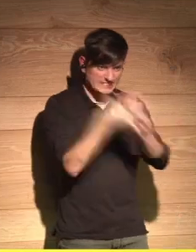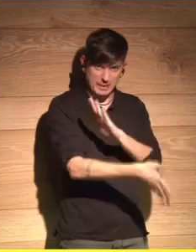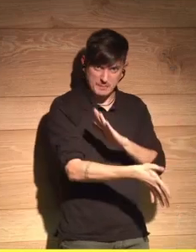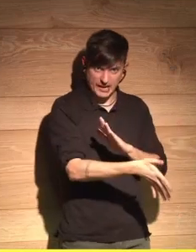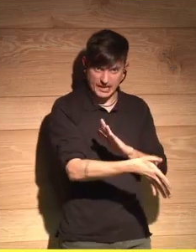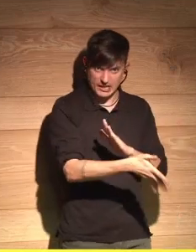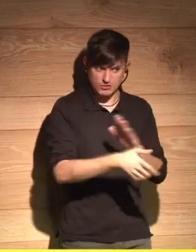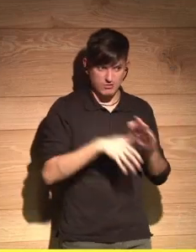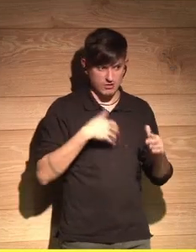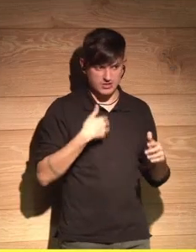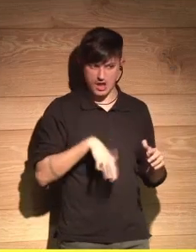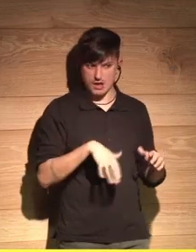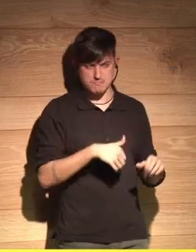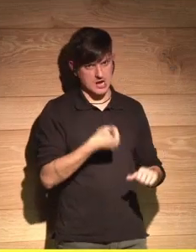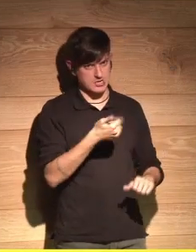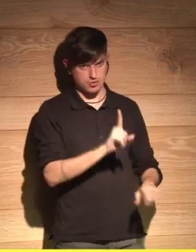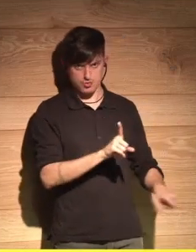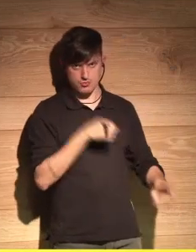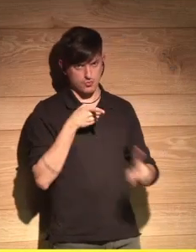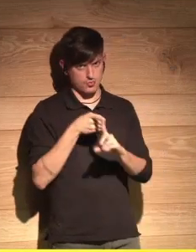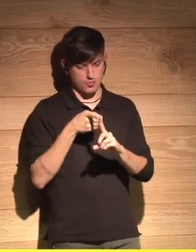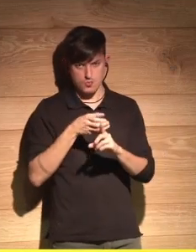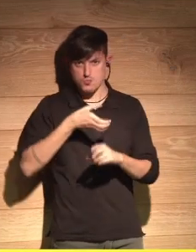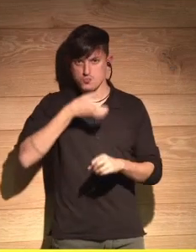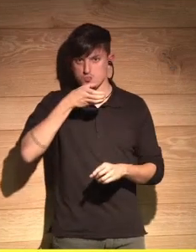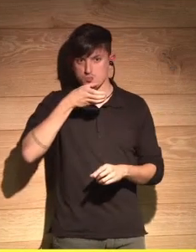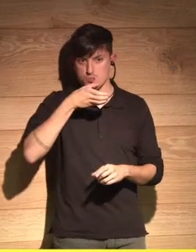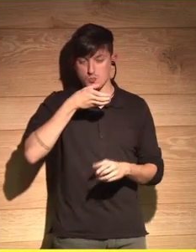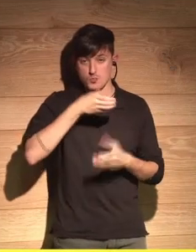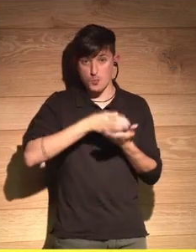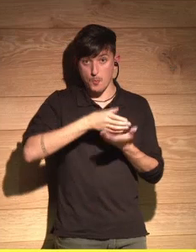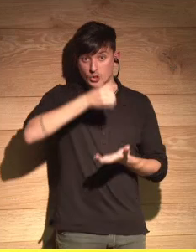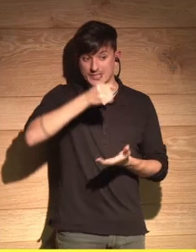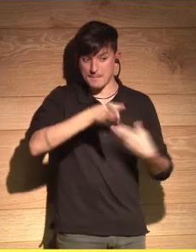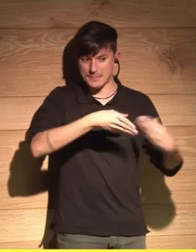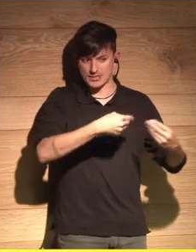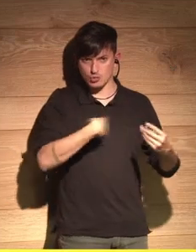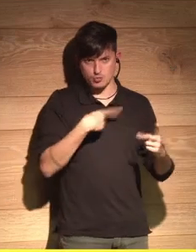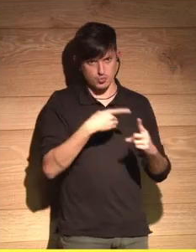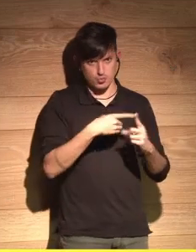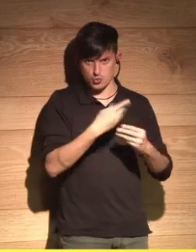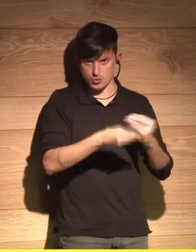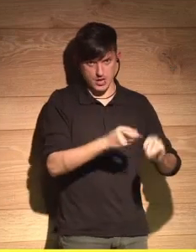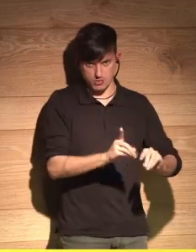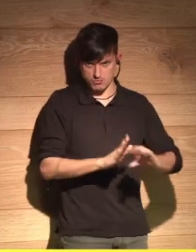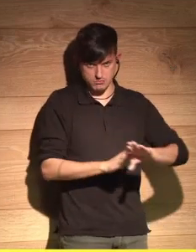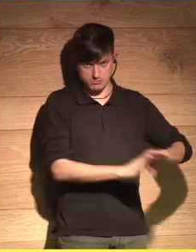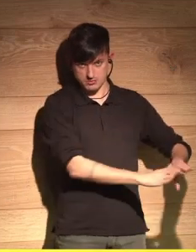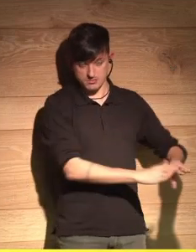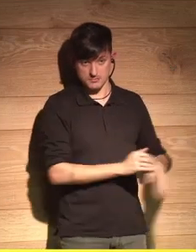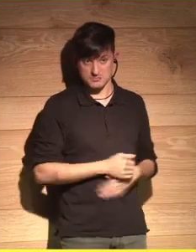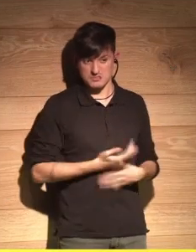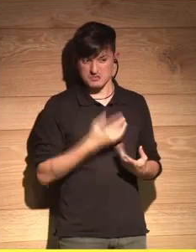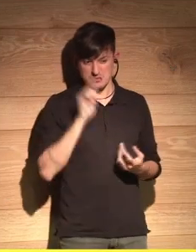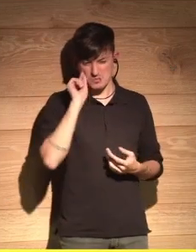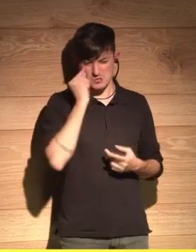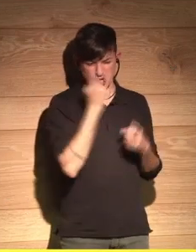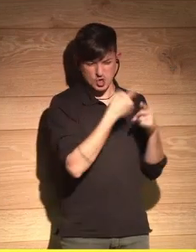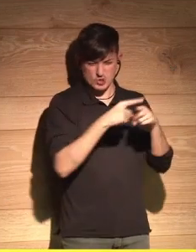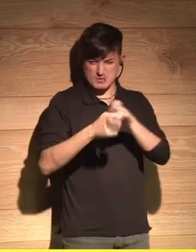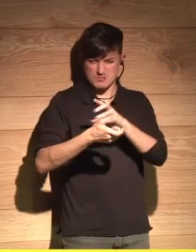behavior. The third thing is that we discovered a lot of places, a lot of waste that was going outside the boundaries of the US. And so over the past couple of